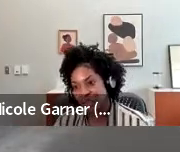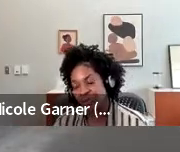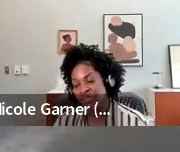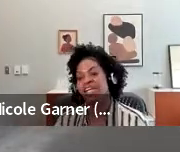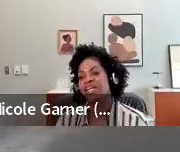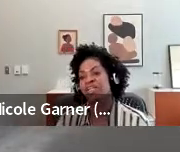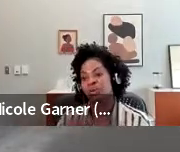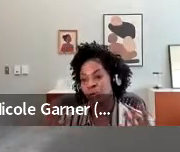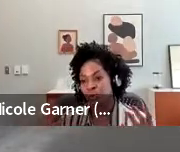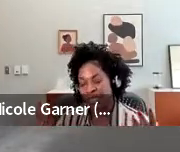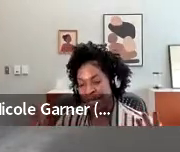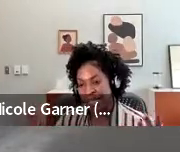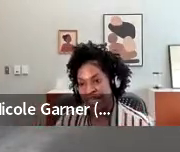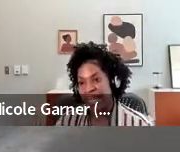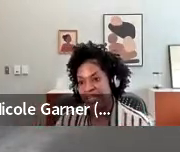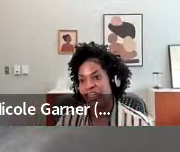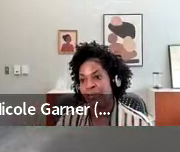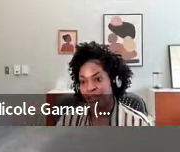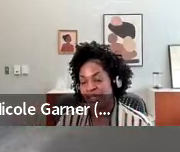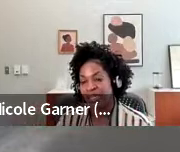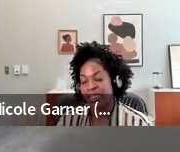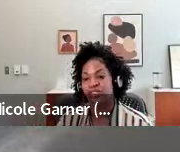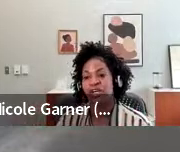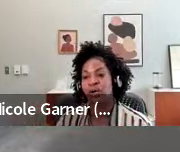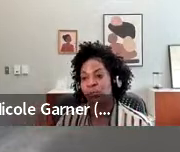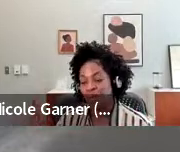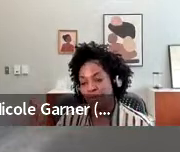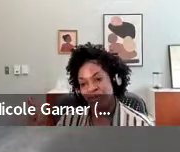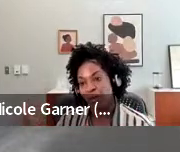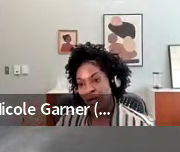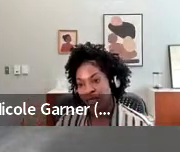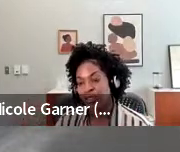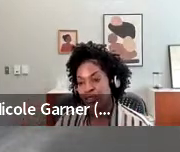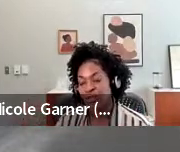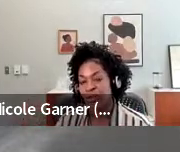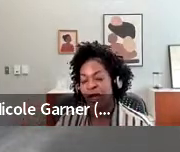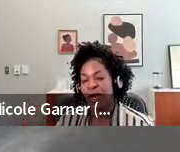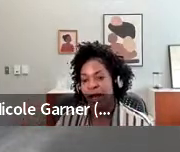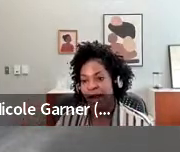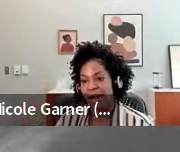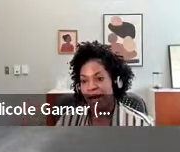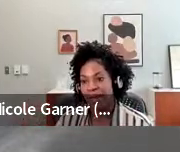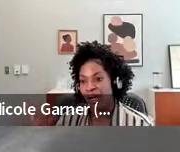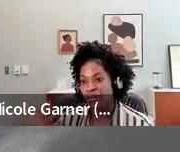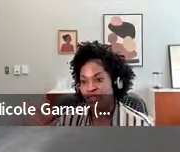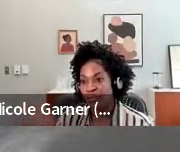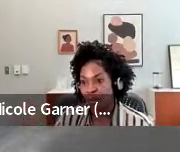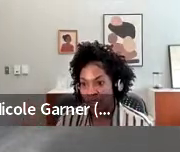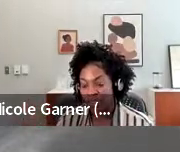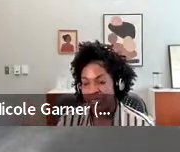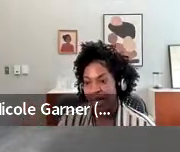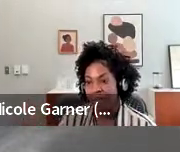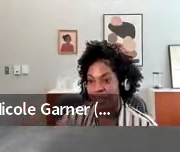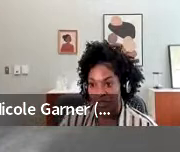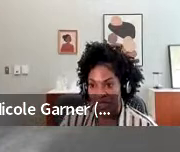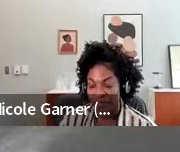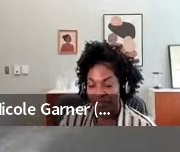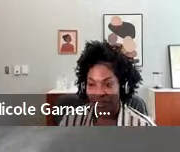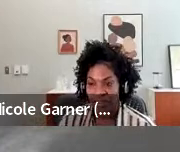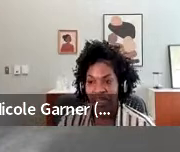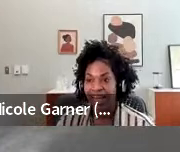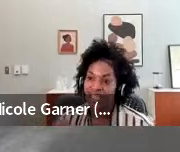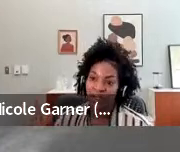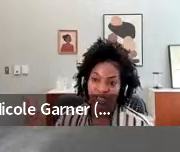lot of resource fairs, and we're really educating the community. And so people that want to help support